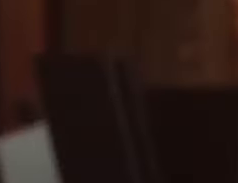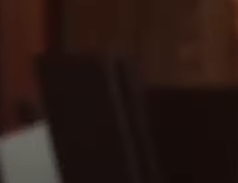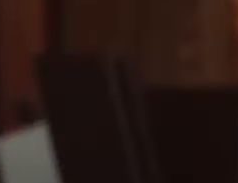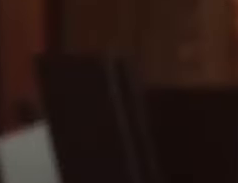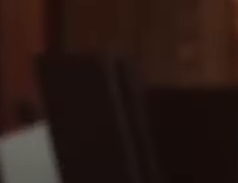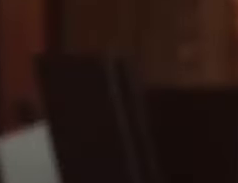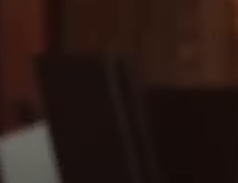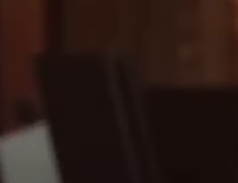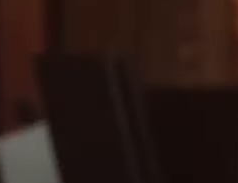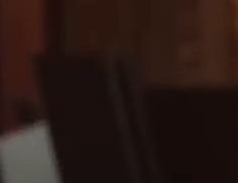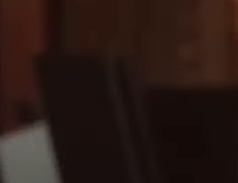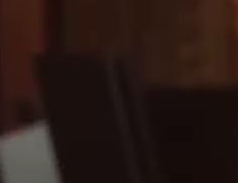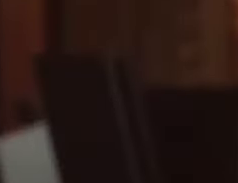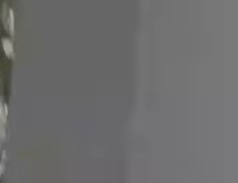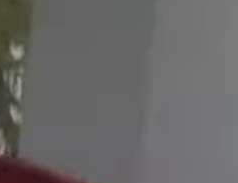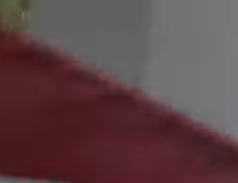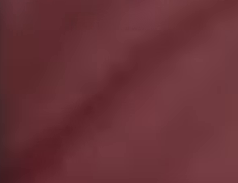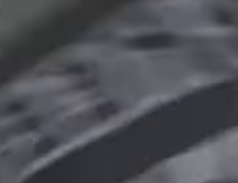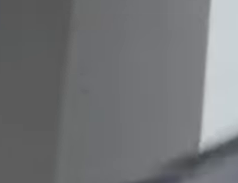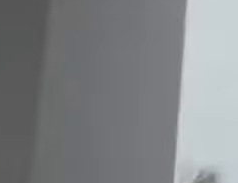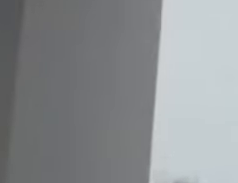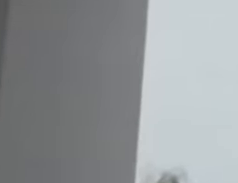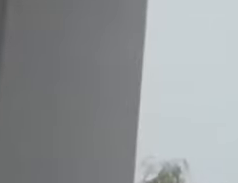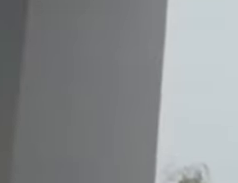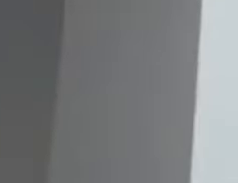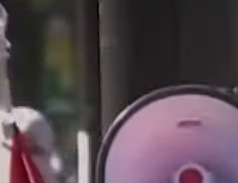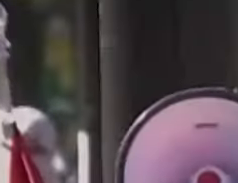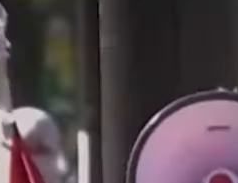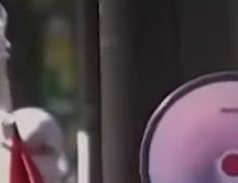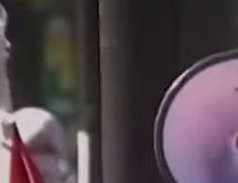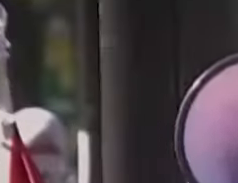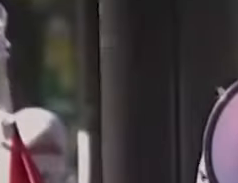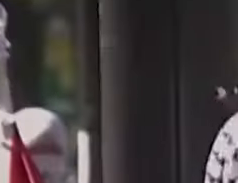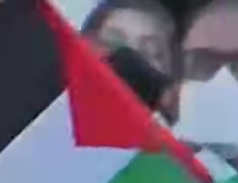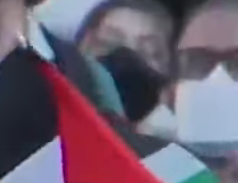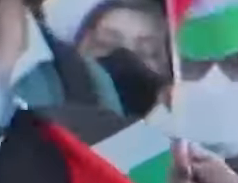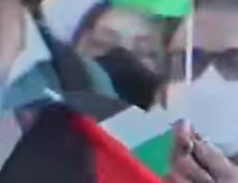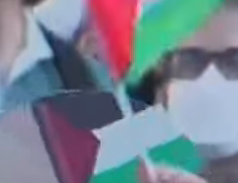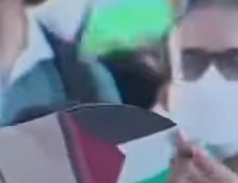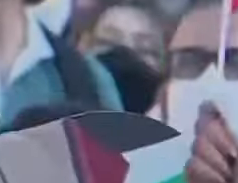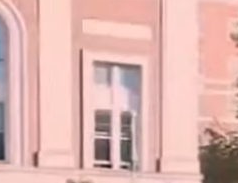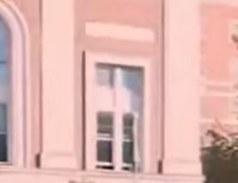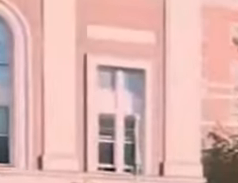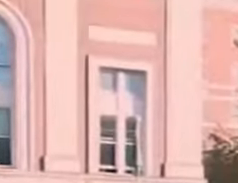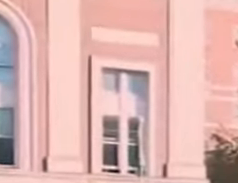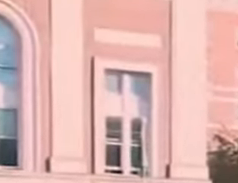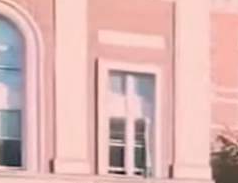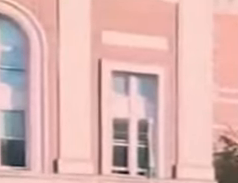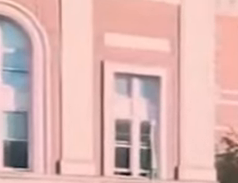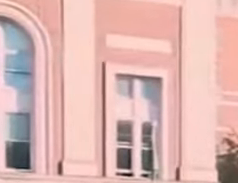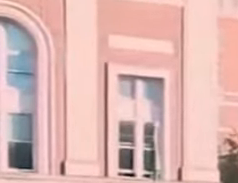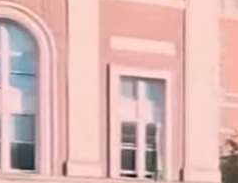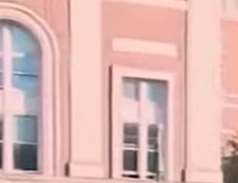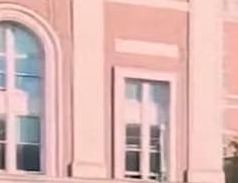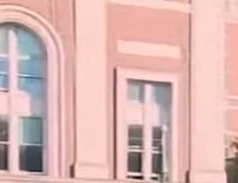for gas the Jews, Hitler was right, and I'm the granddaughter of Holocaust survivors. It's devastating.